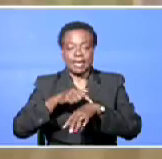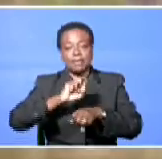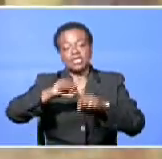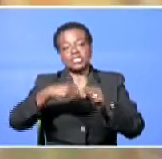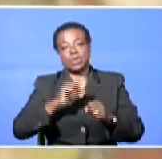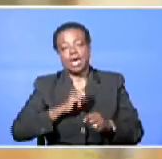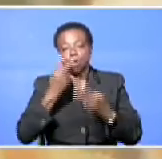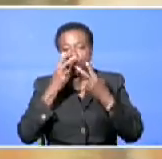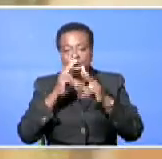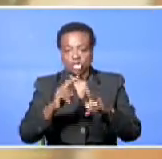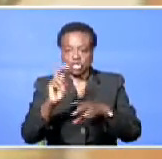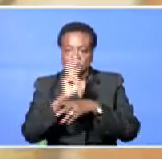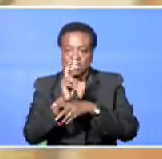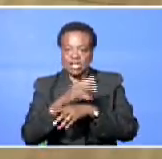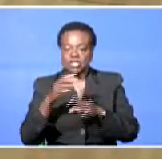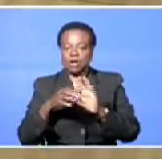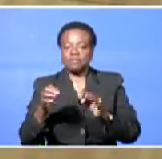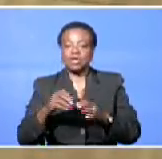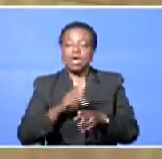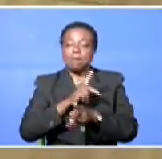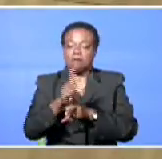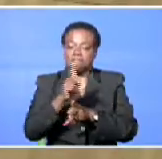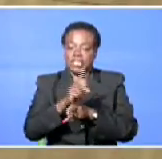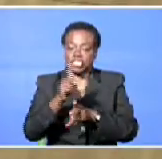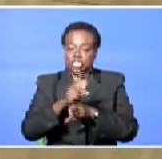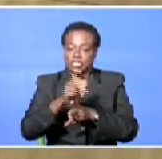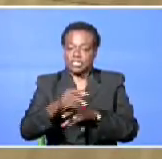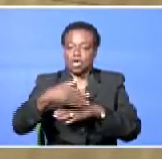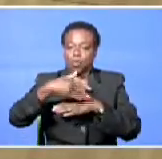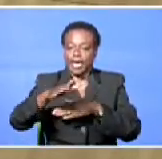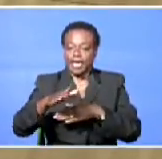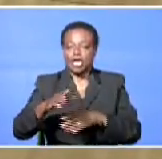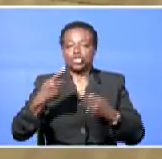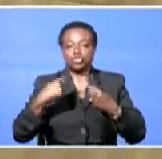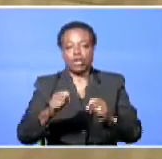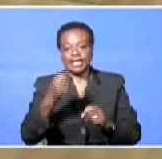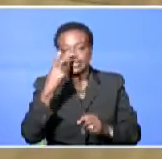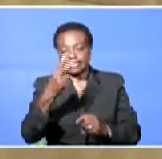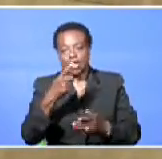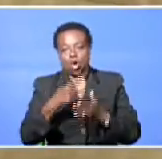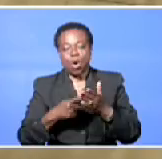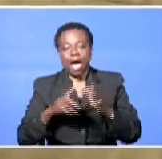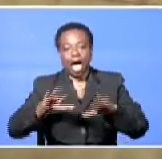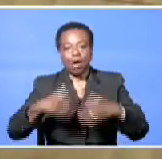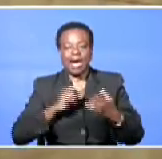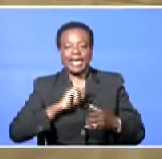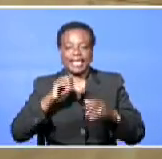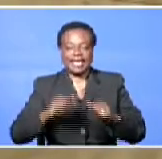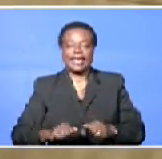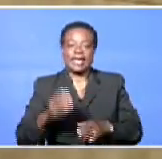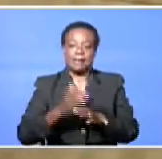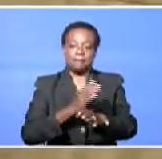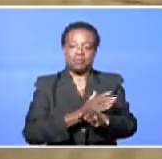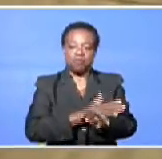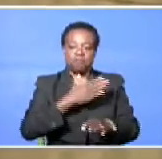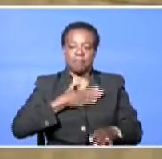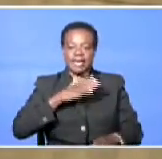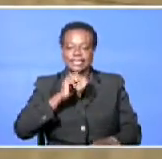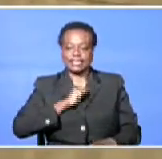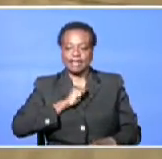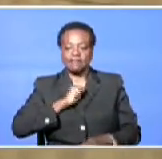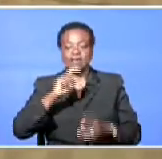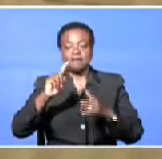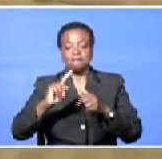of the professionals away to try and, to see what I can do to improve myself. First